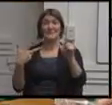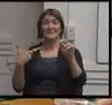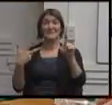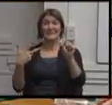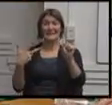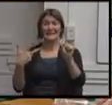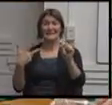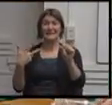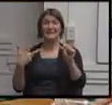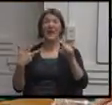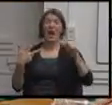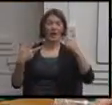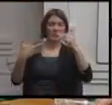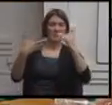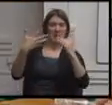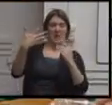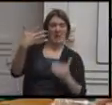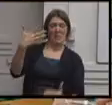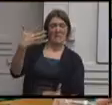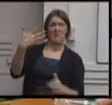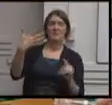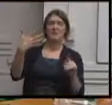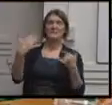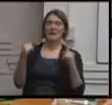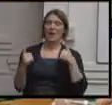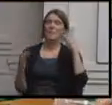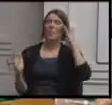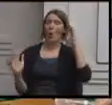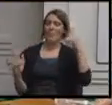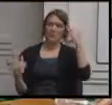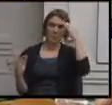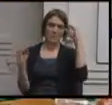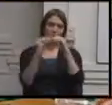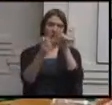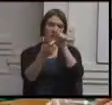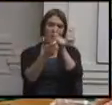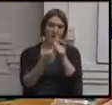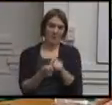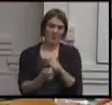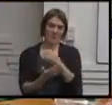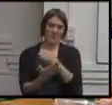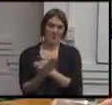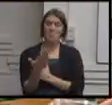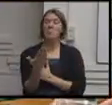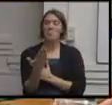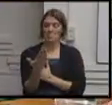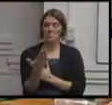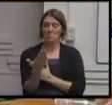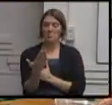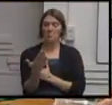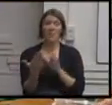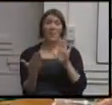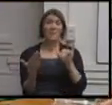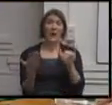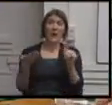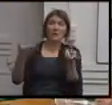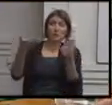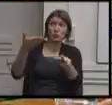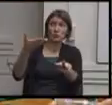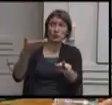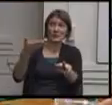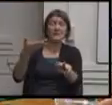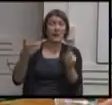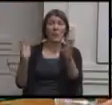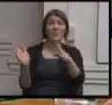details which are still in flux, I'm hoping to be able to come back to the board. If something can be put together for the 16th, that'd be great, but